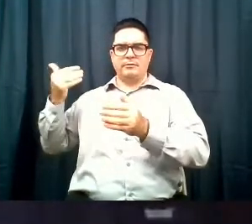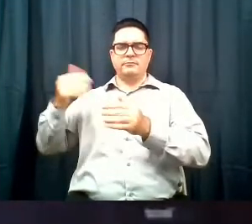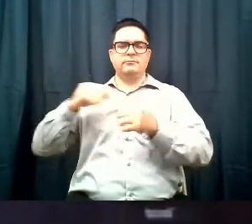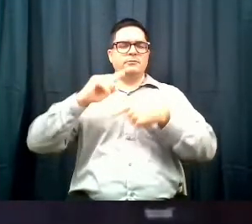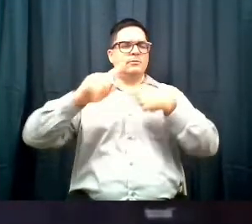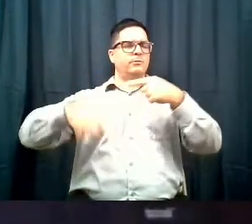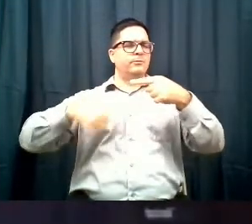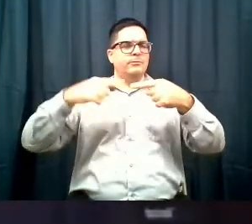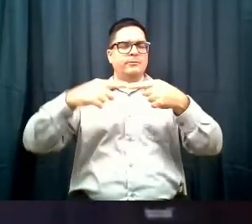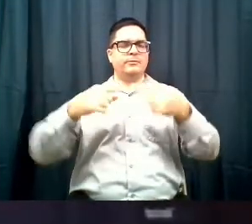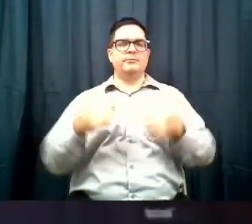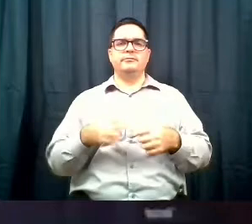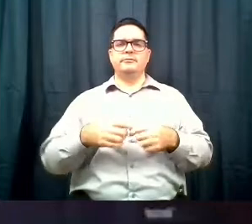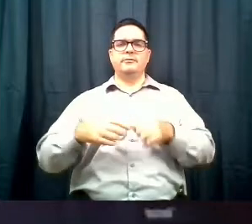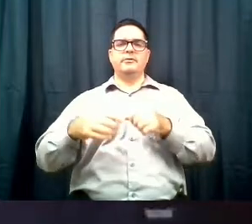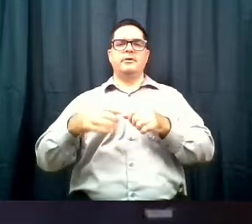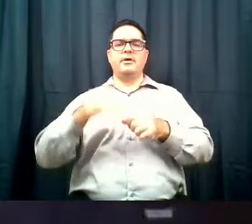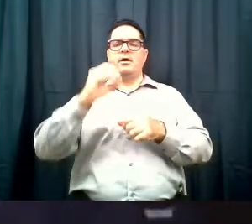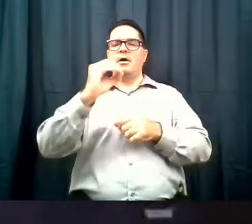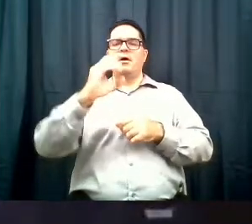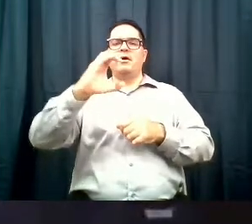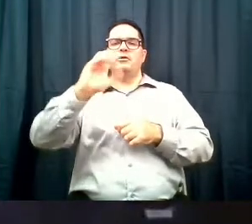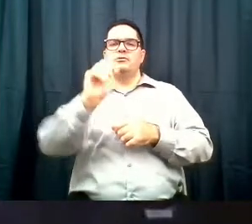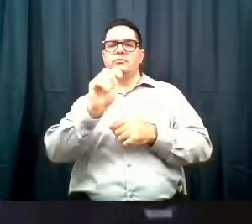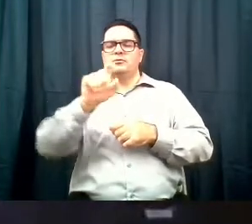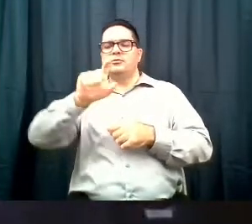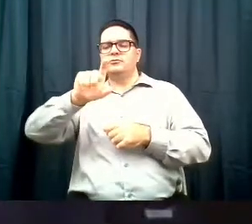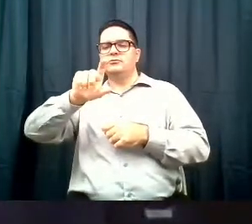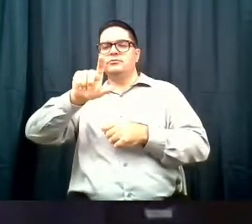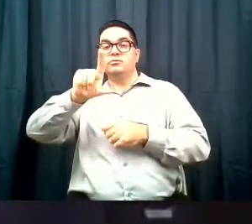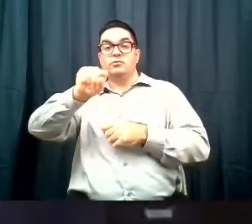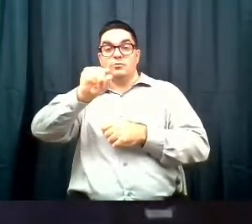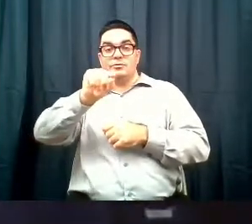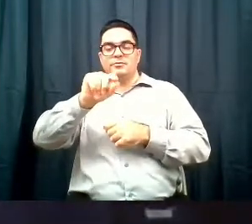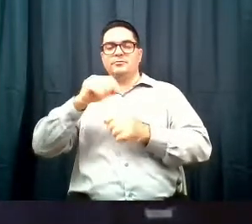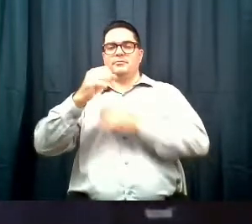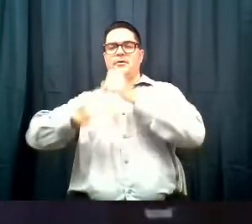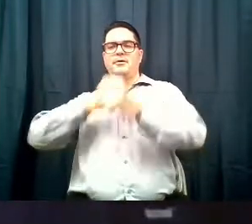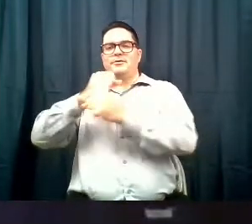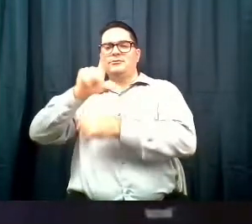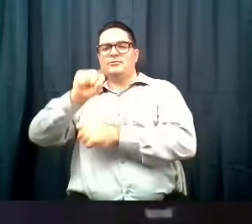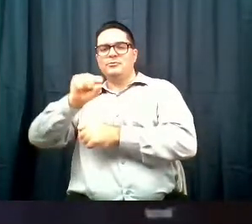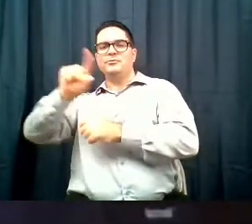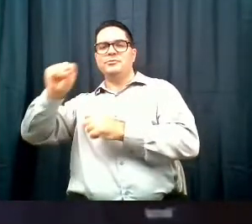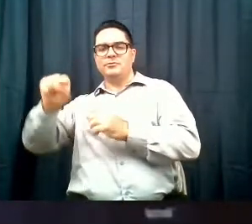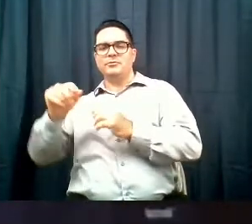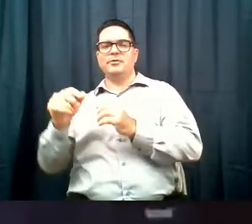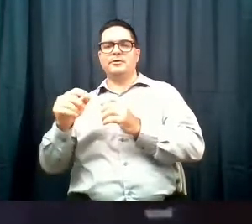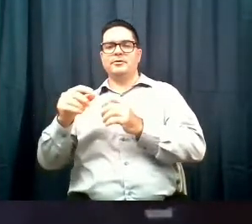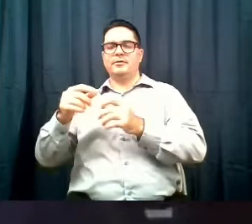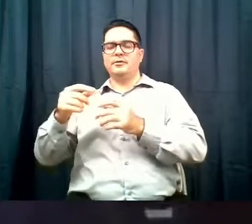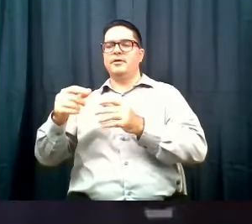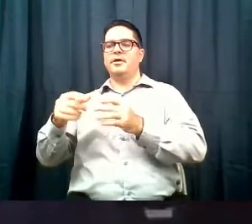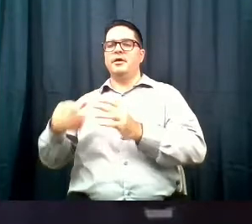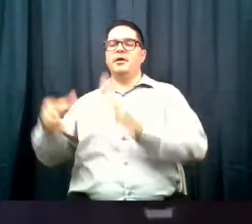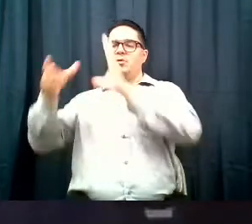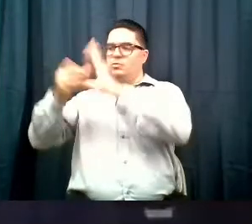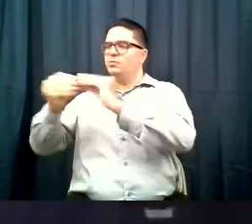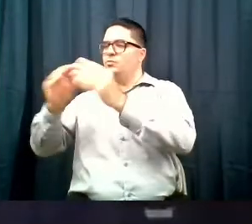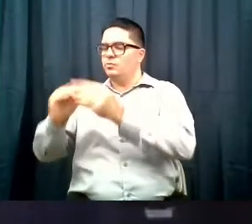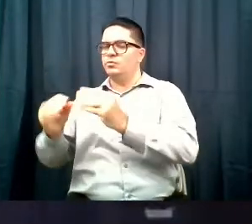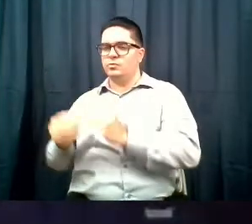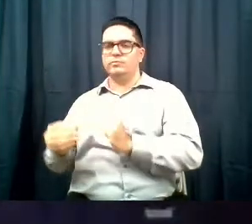30, 2020. The proposed minutes are included in the meeting materials, and